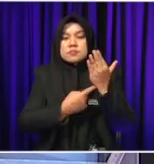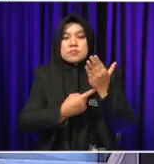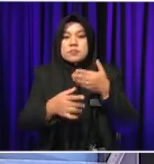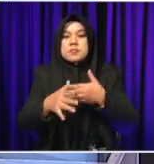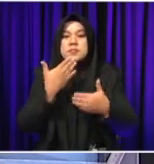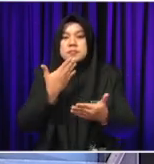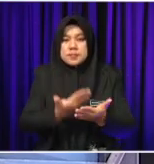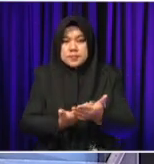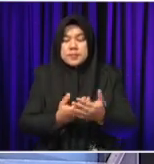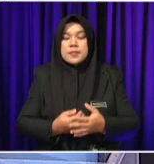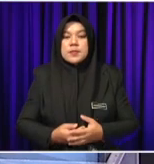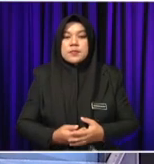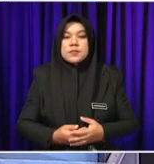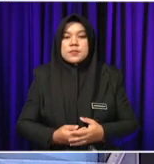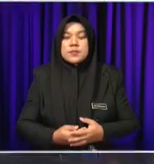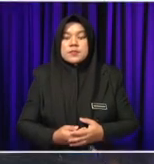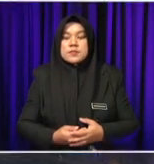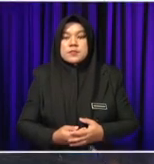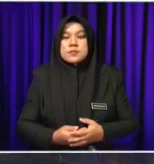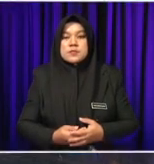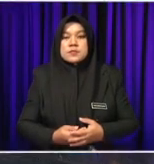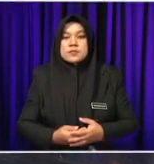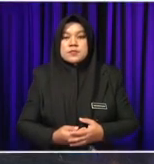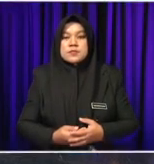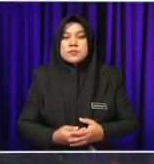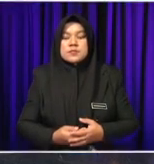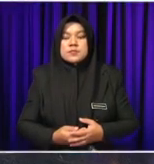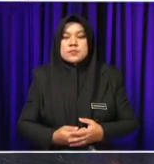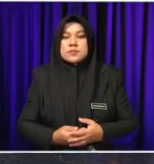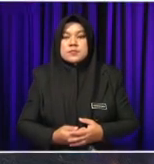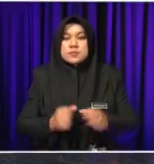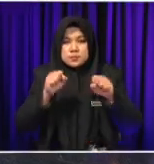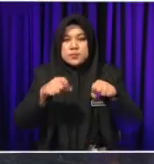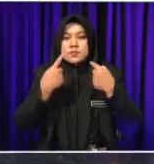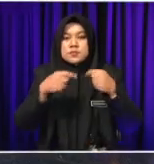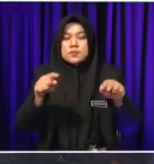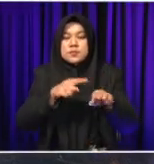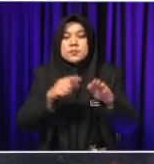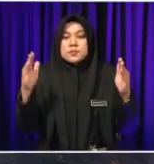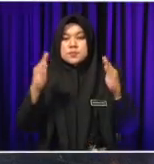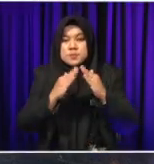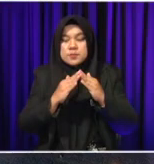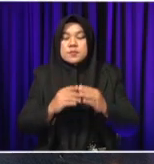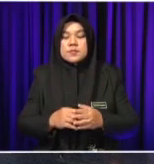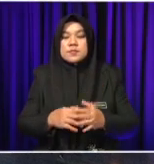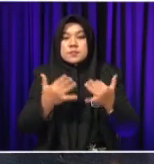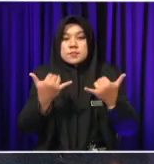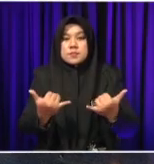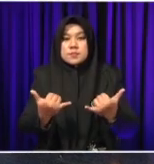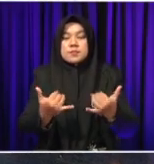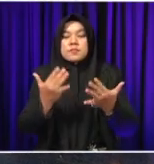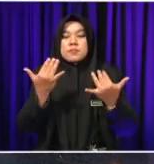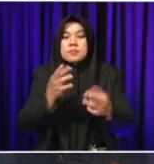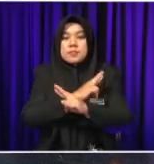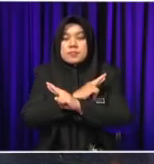out. It's a perfect guideline. Exactly, spot on. Well said, Shafika. You can try it at home as well, pupils watching. Now we're going for a short break